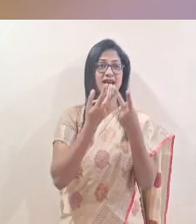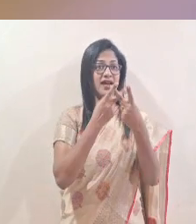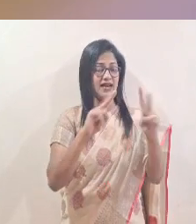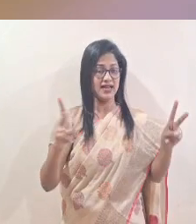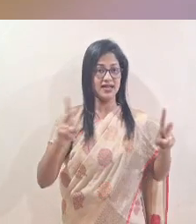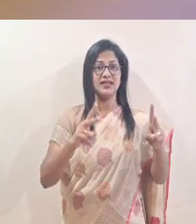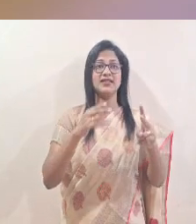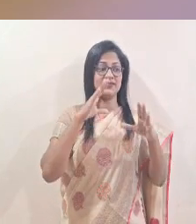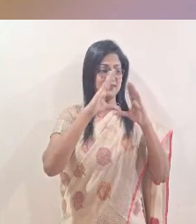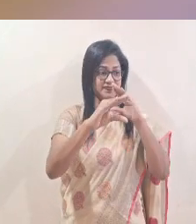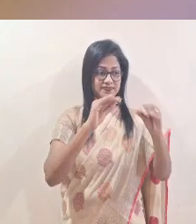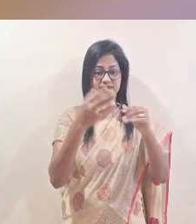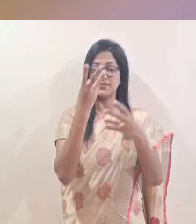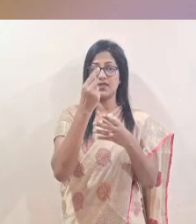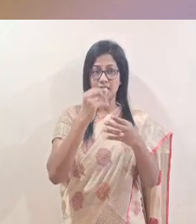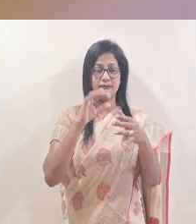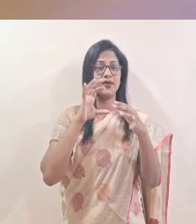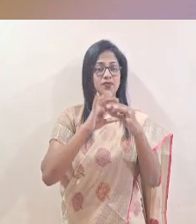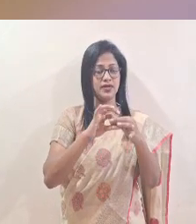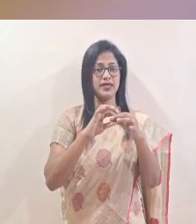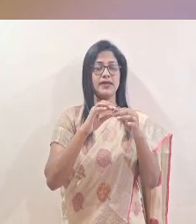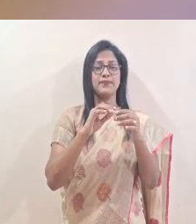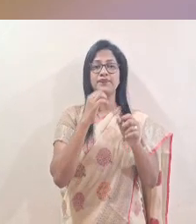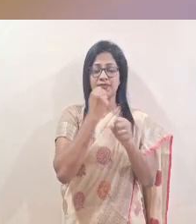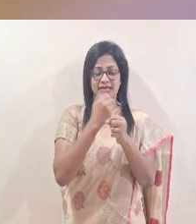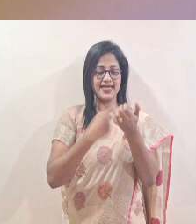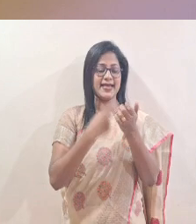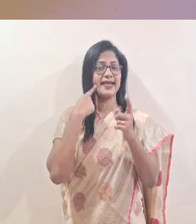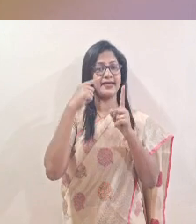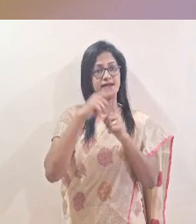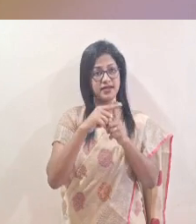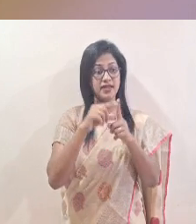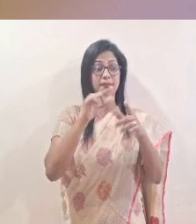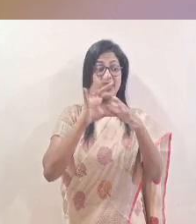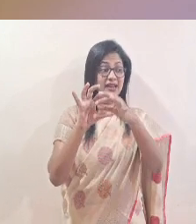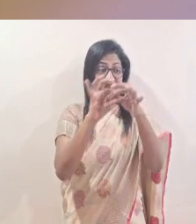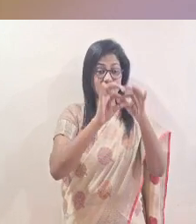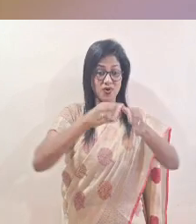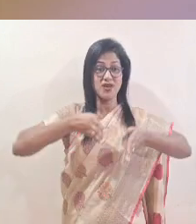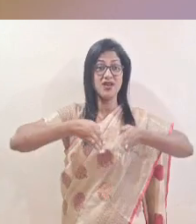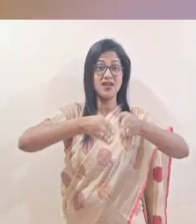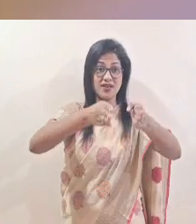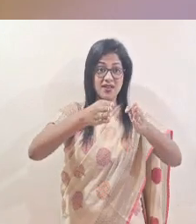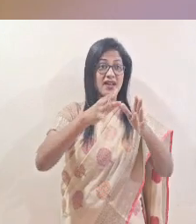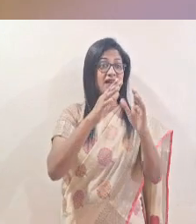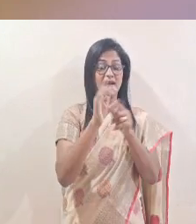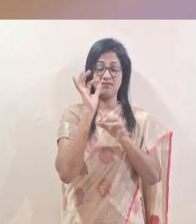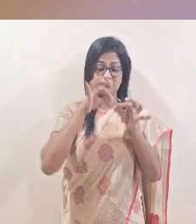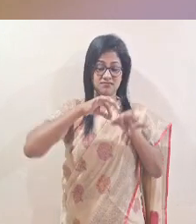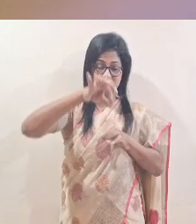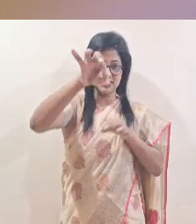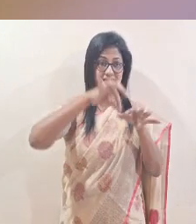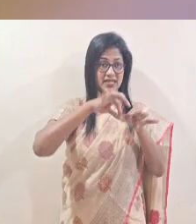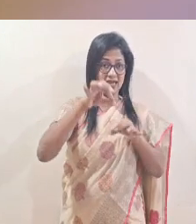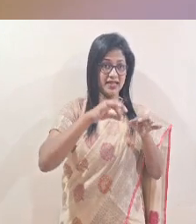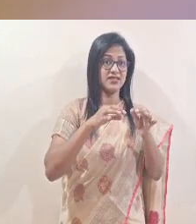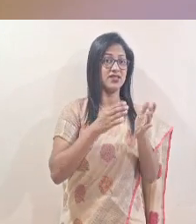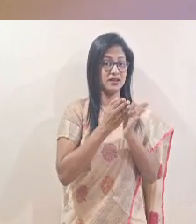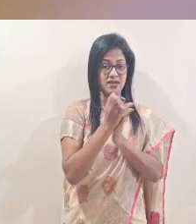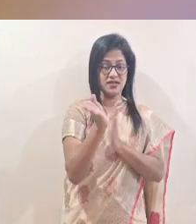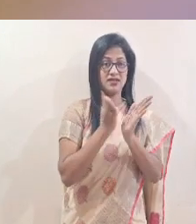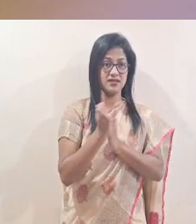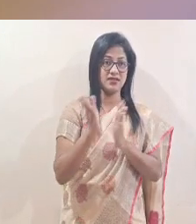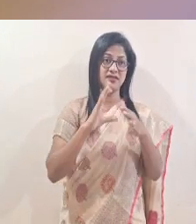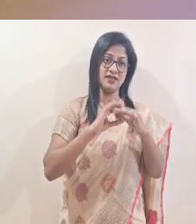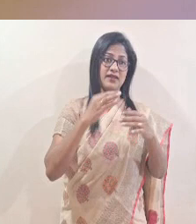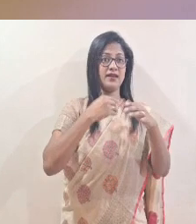other densities are just the number of nodes or edges in the grids. But for the network density is the length of the routes or edges considered within the